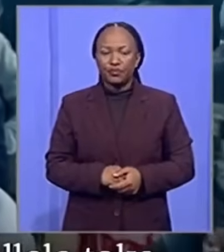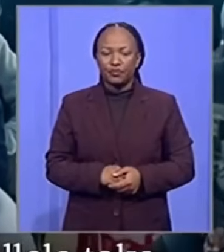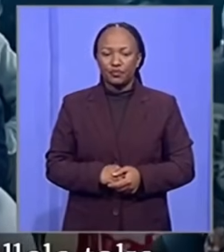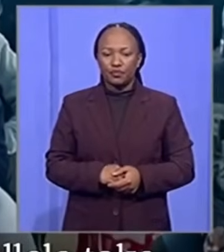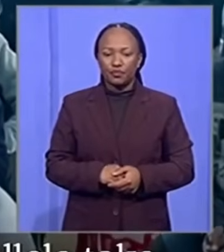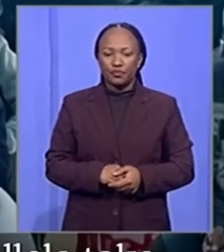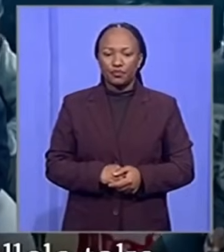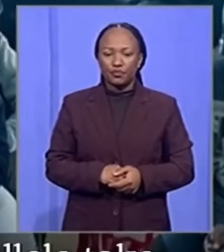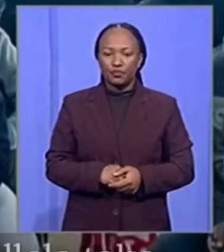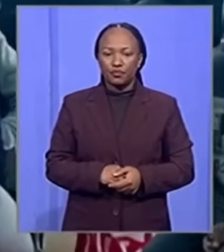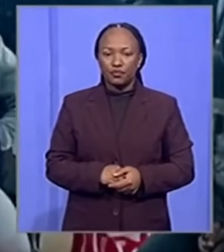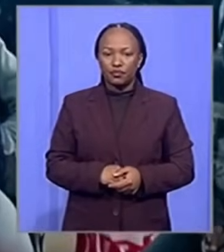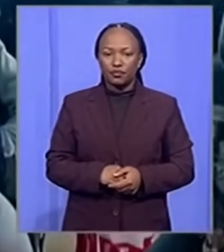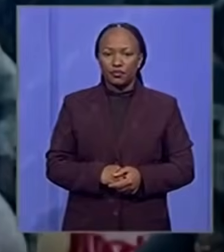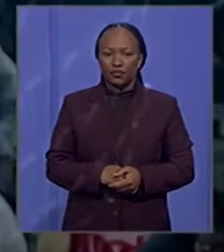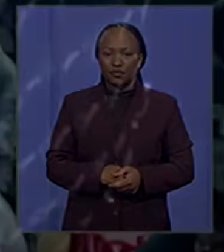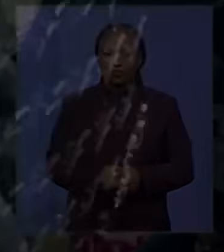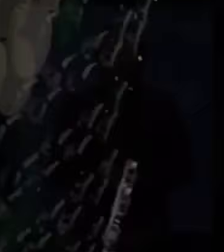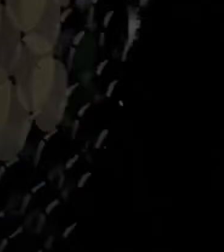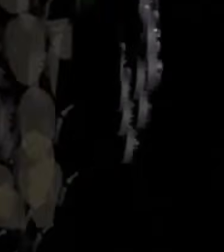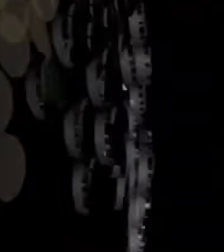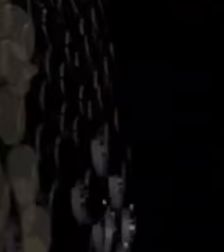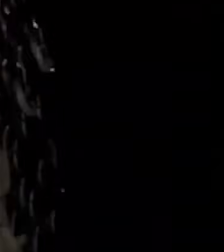SABC, Kimberley.